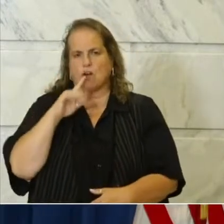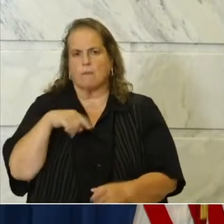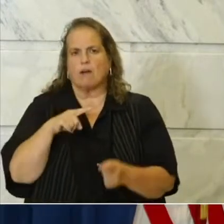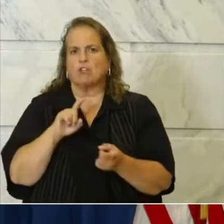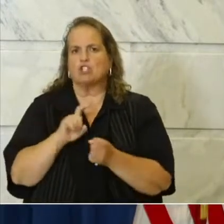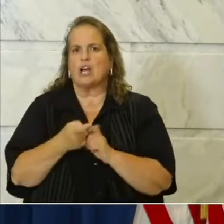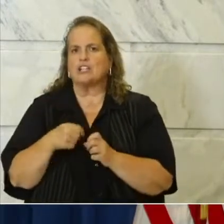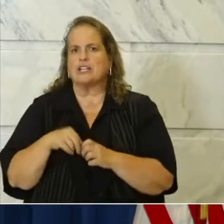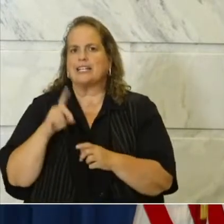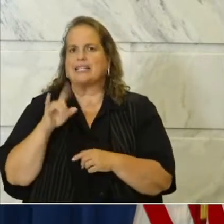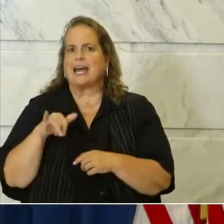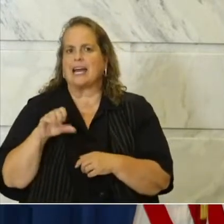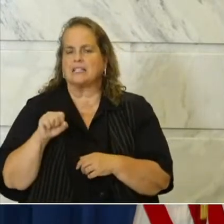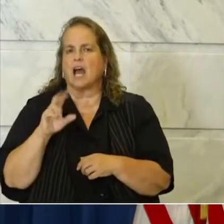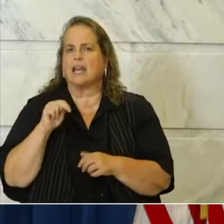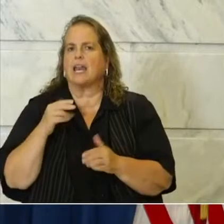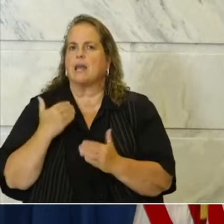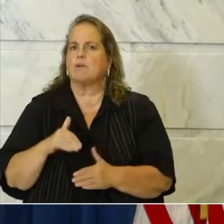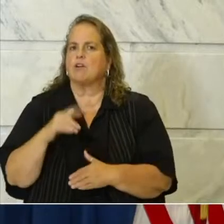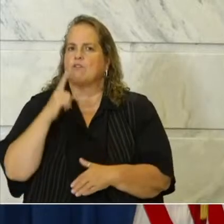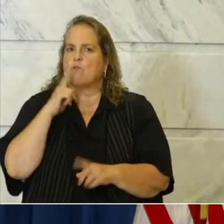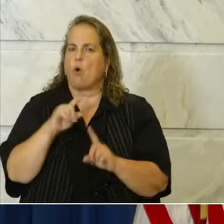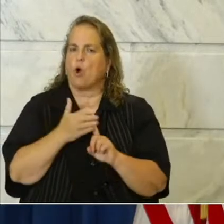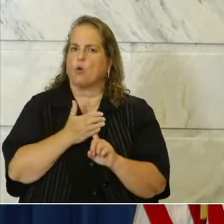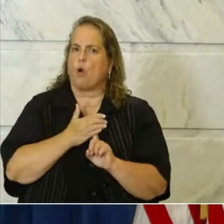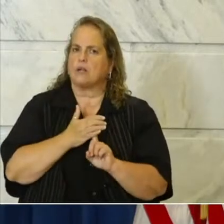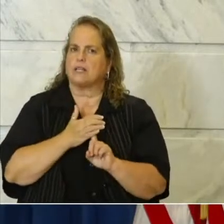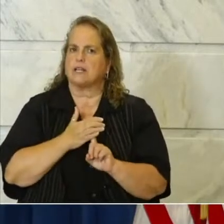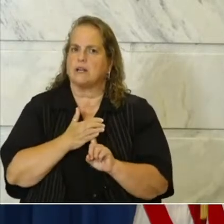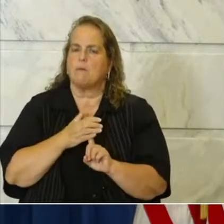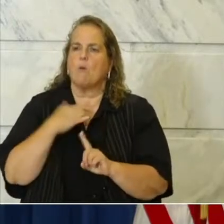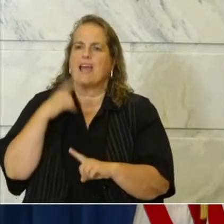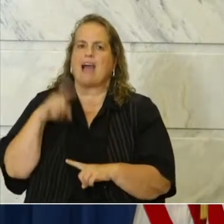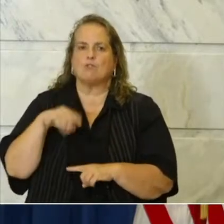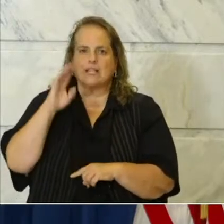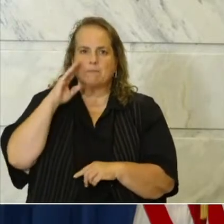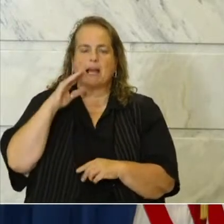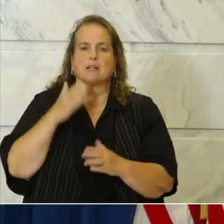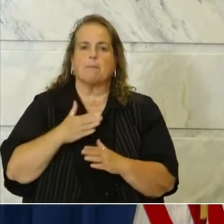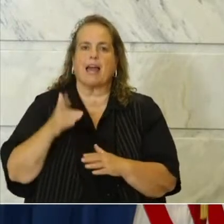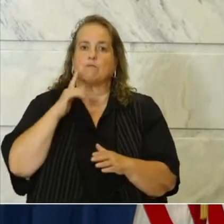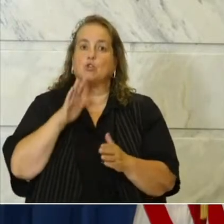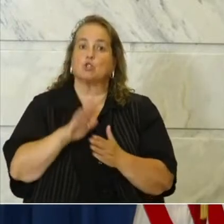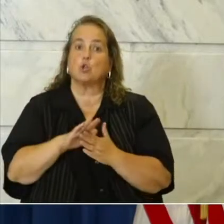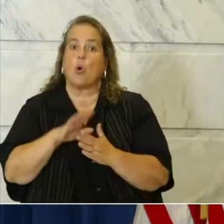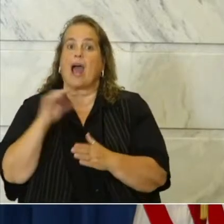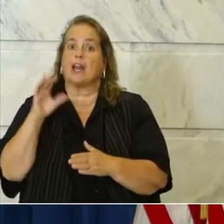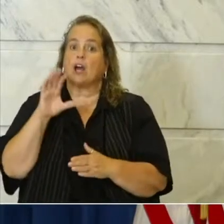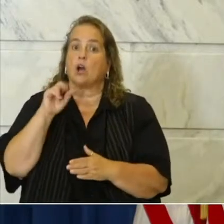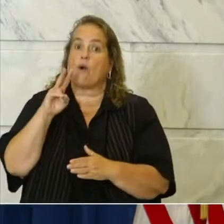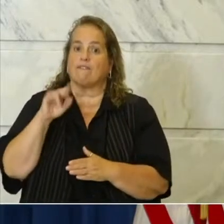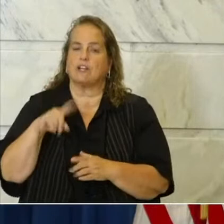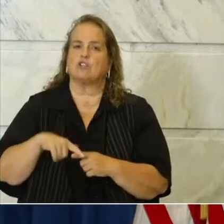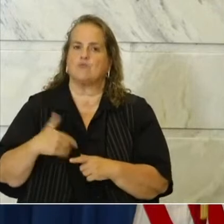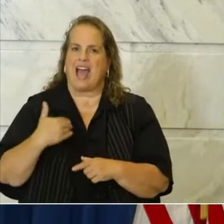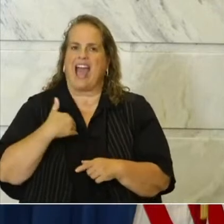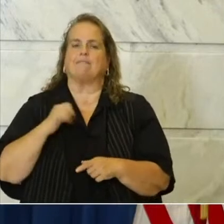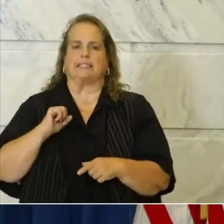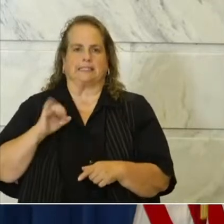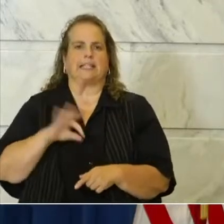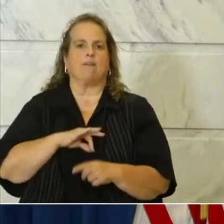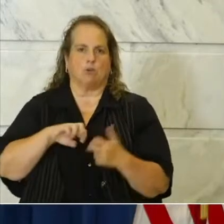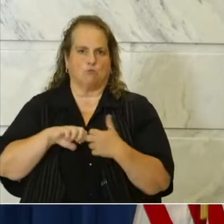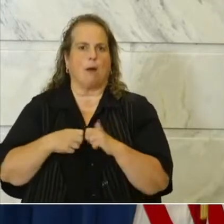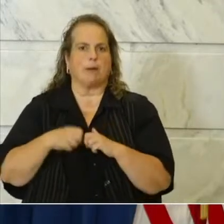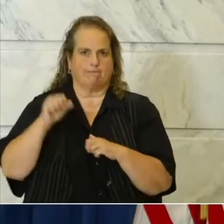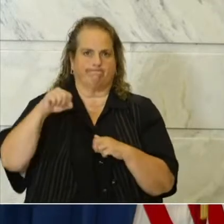the unlimited for quarantine, but I think we've got to expect and plan for schools in the age of COVID to have staffing problems. And how are we